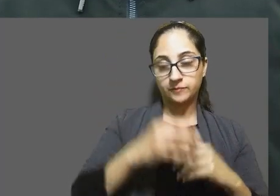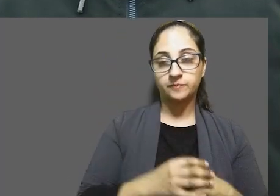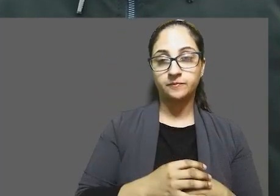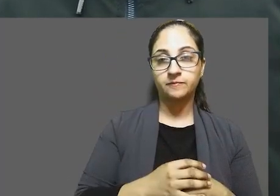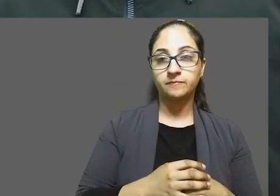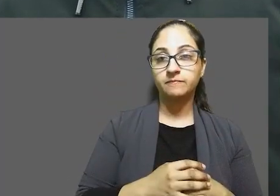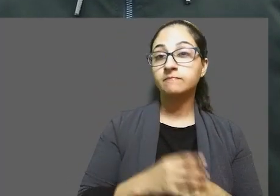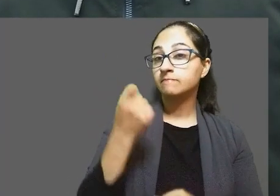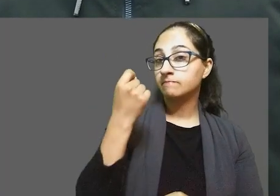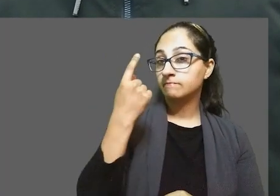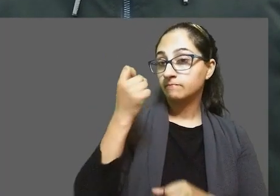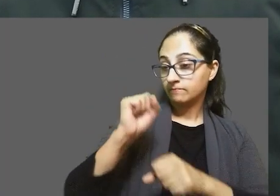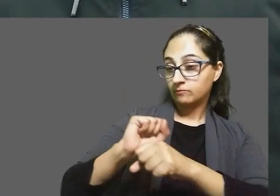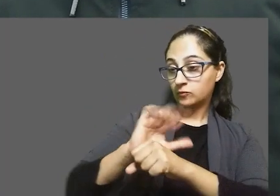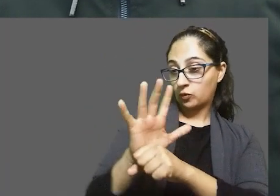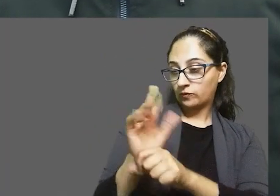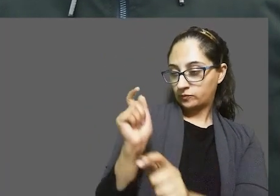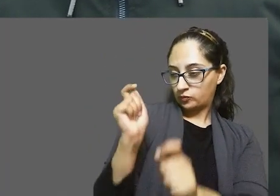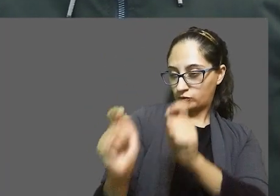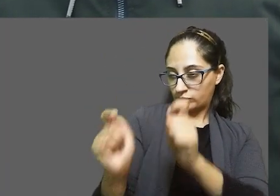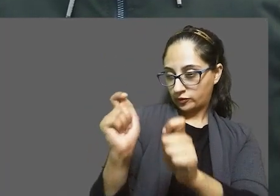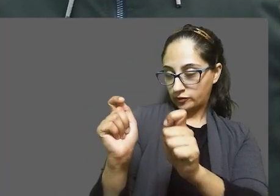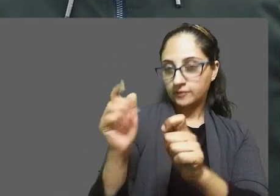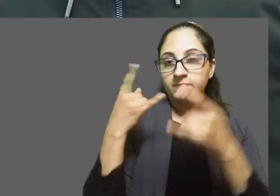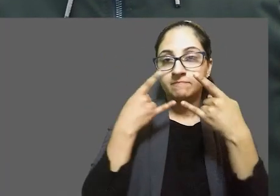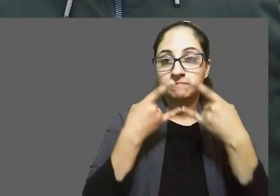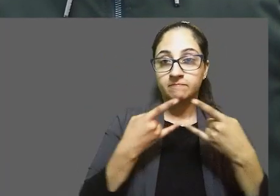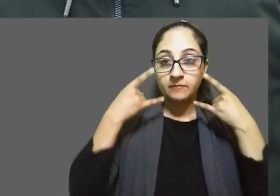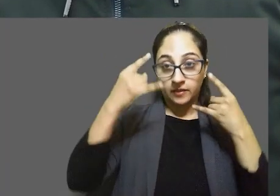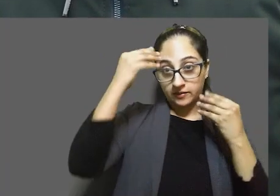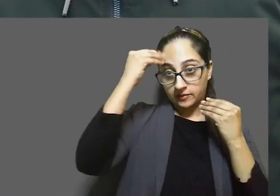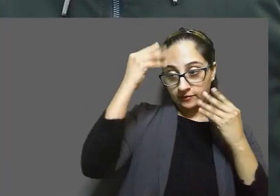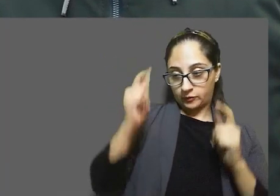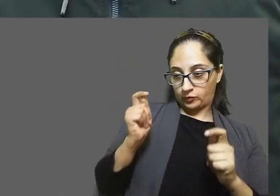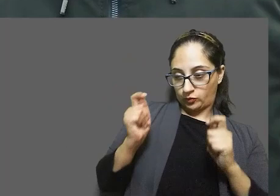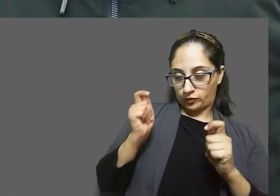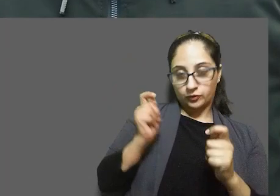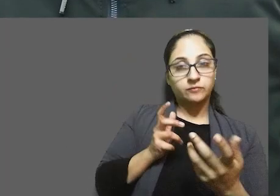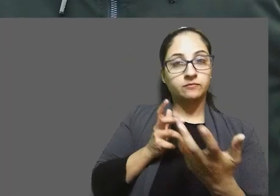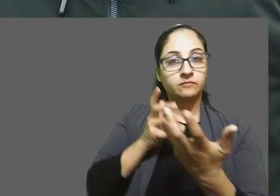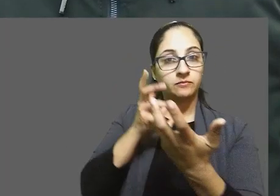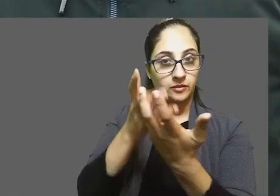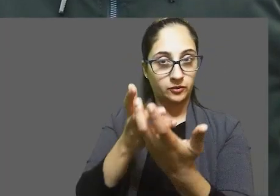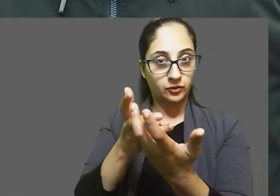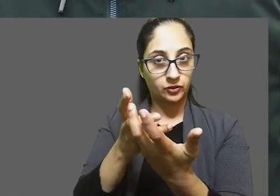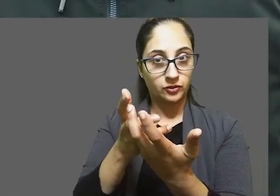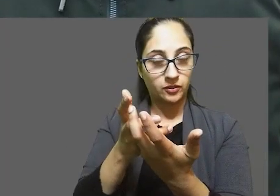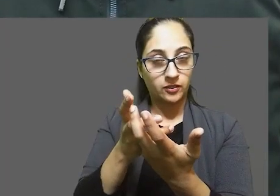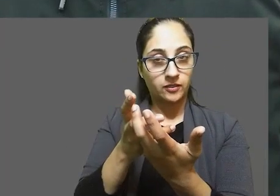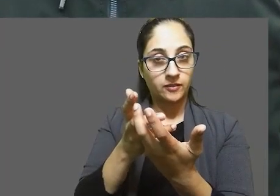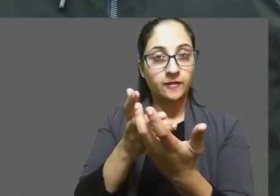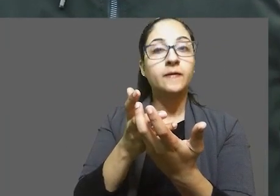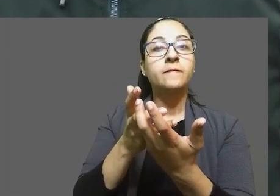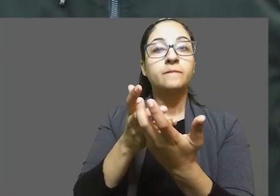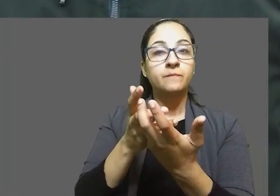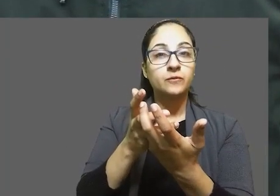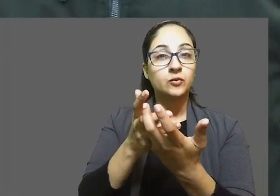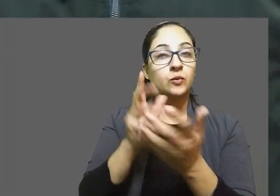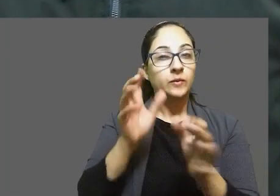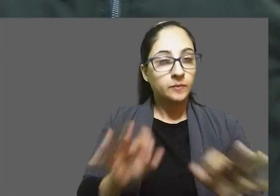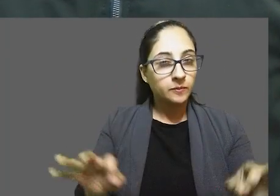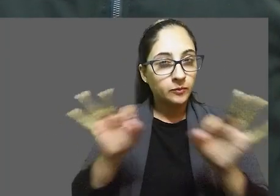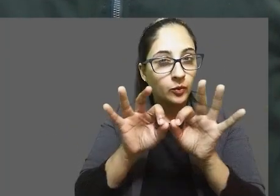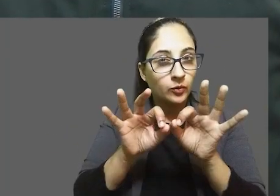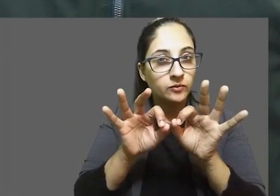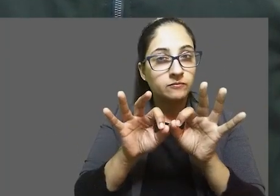masks. As the guidance around masks has evolved based on our understanding of the coronavirus, and especially with the